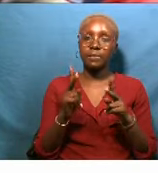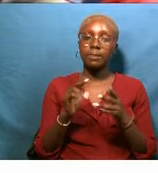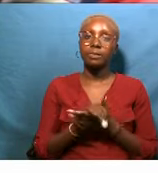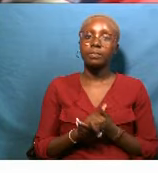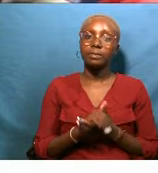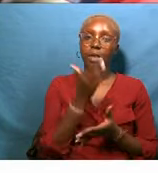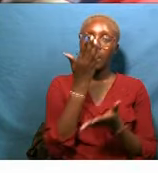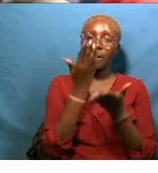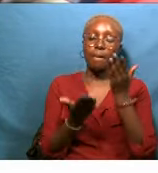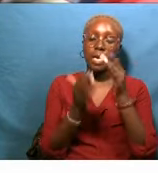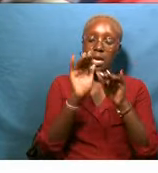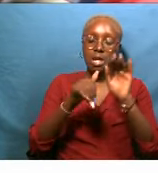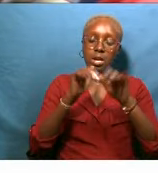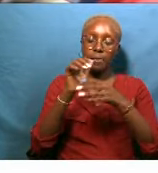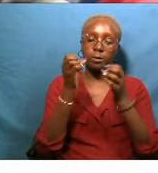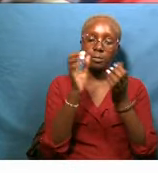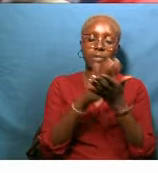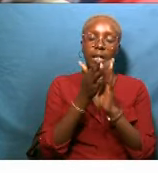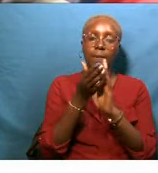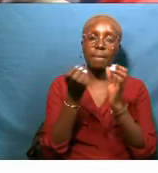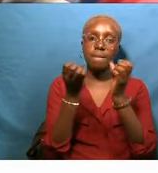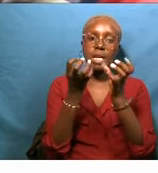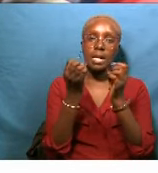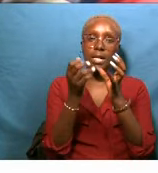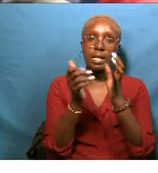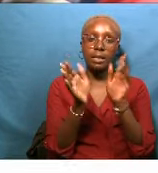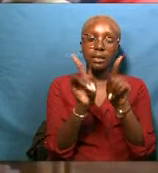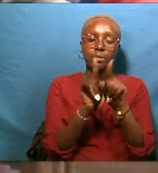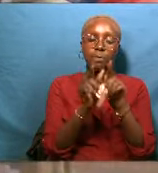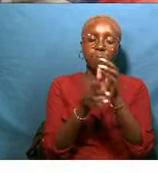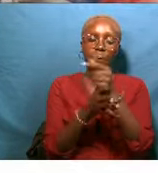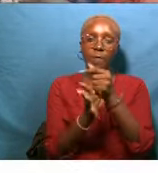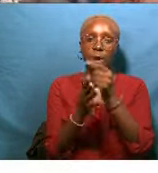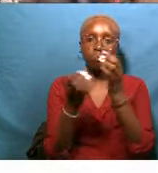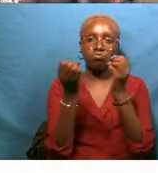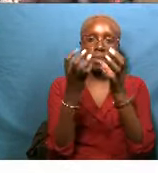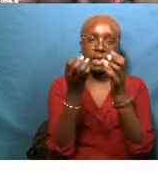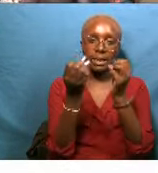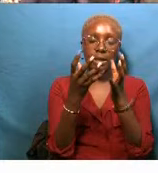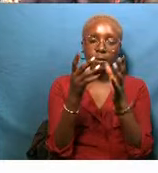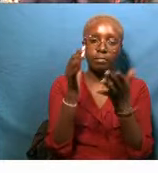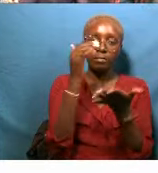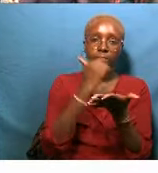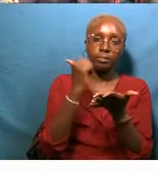May the flocks and the herds prosper and fish abound in our lakes.